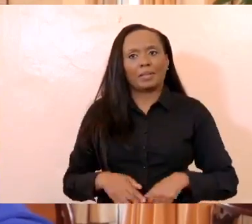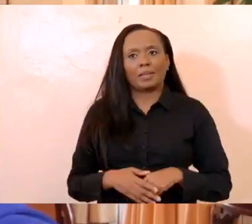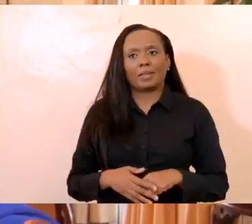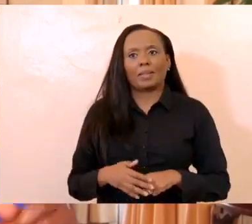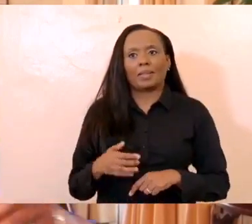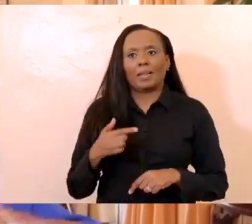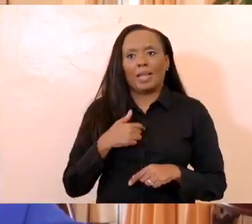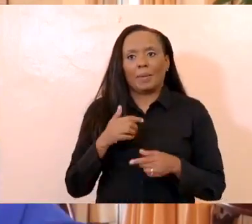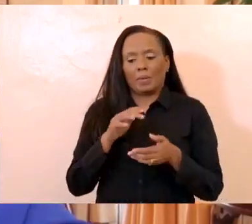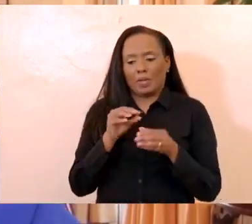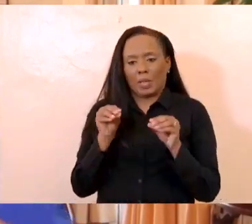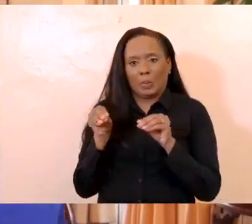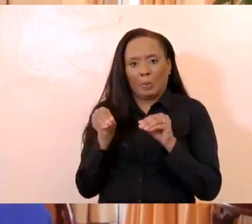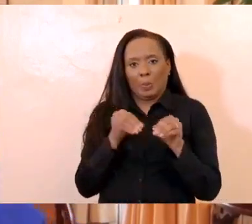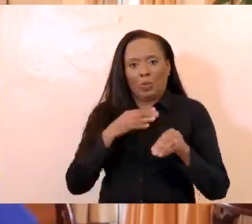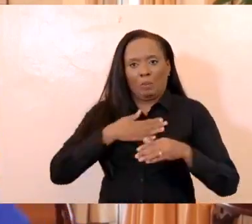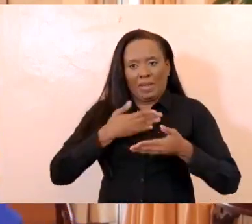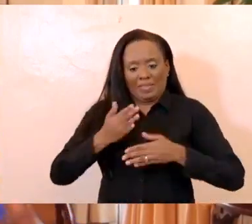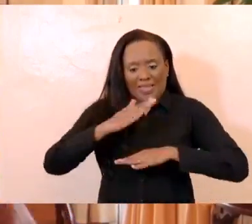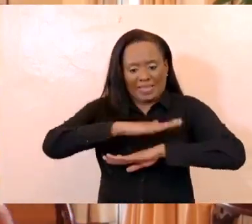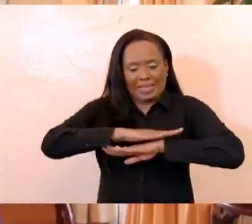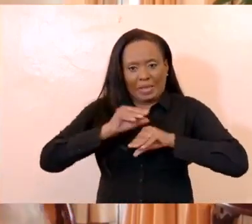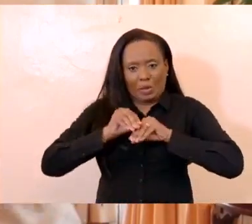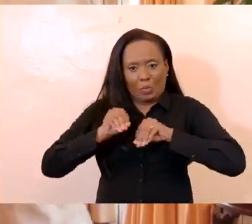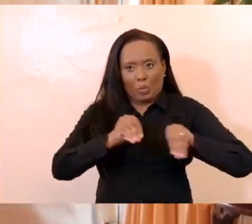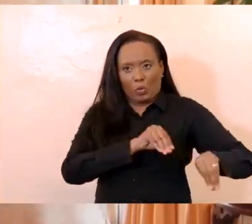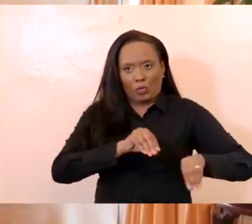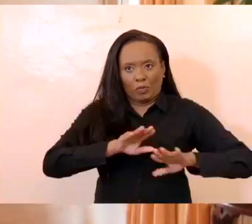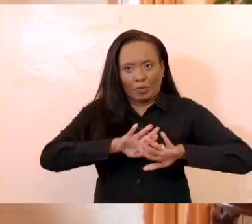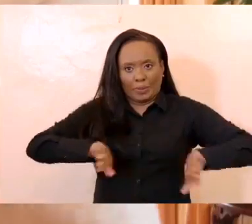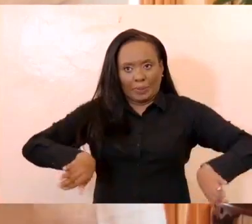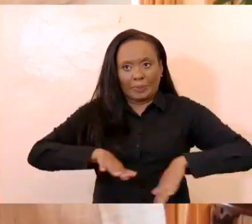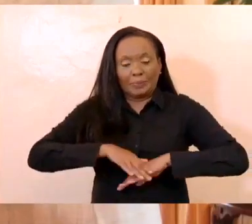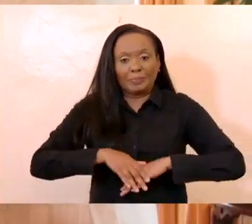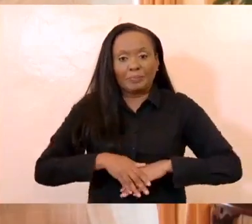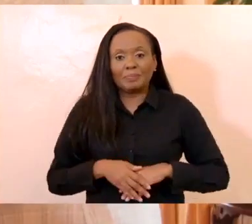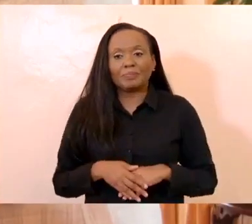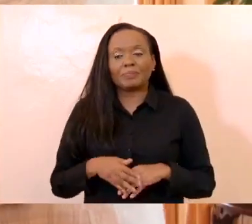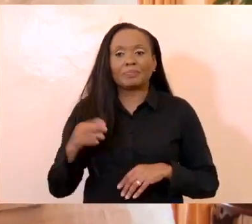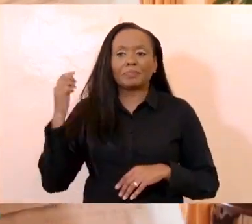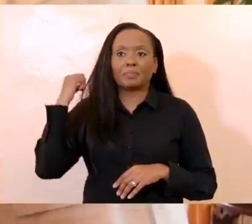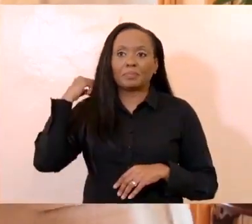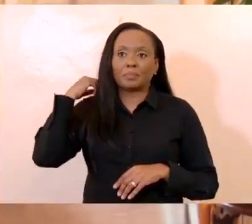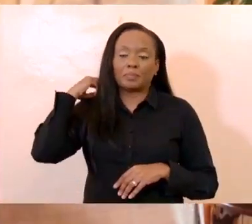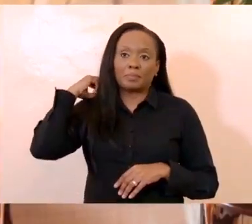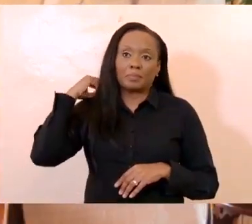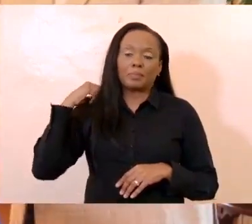going to clear the podium so that you can join.